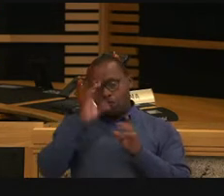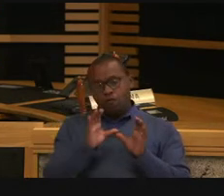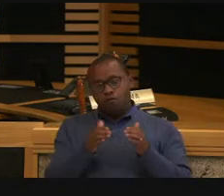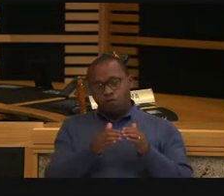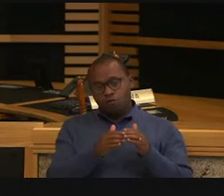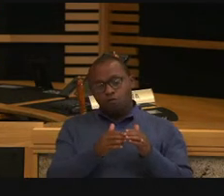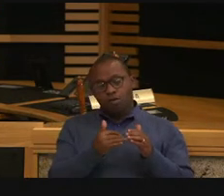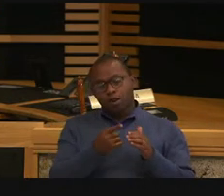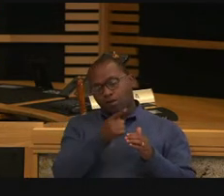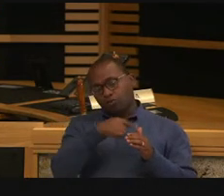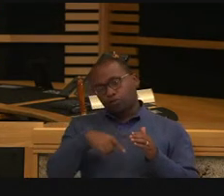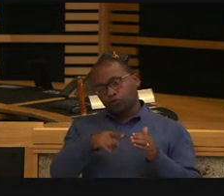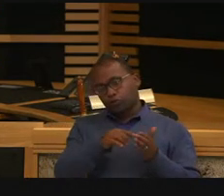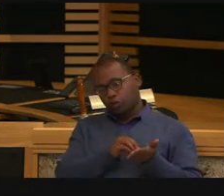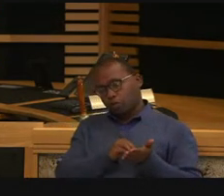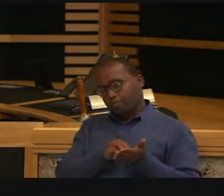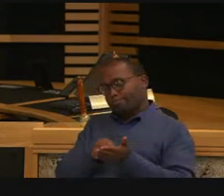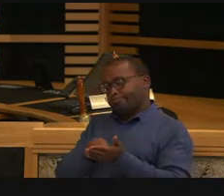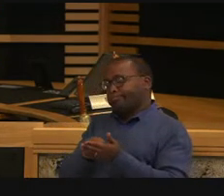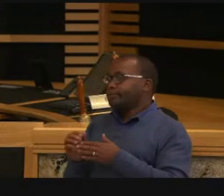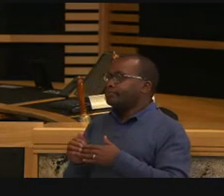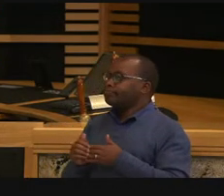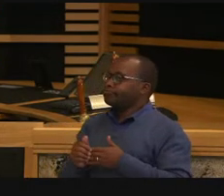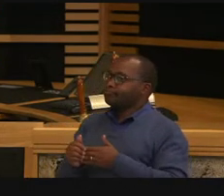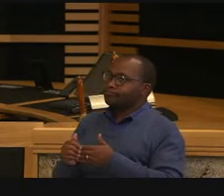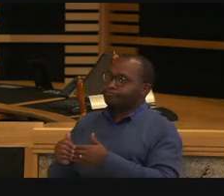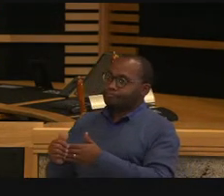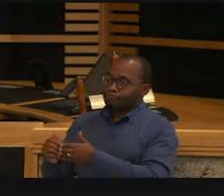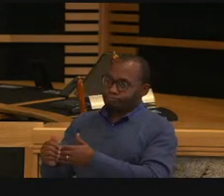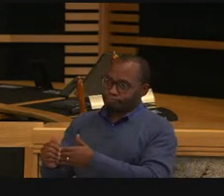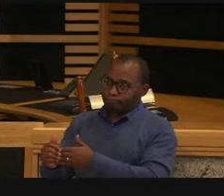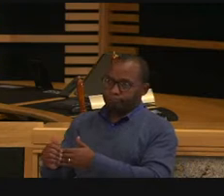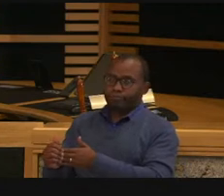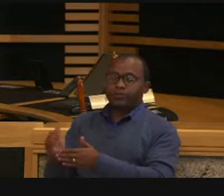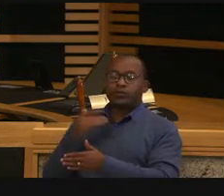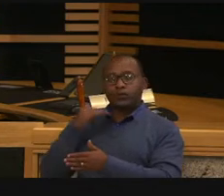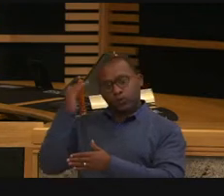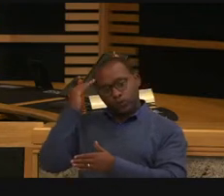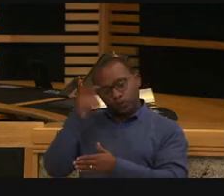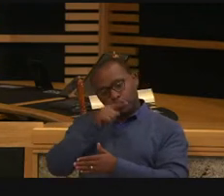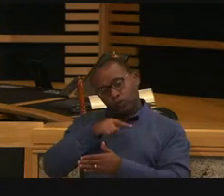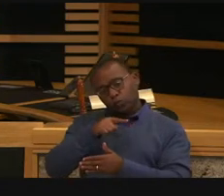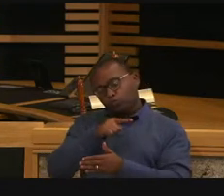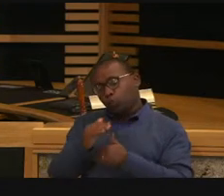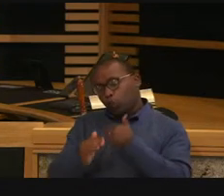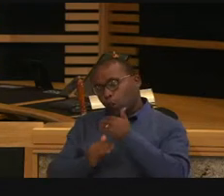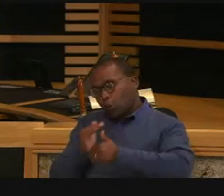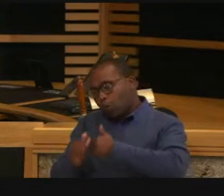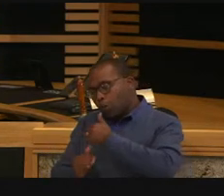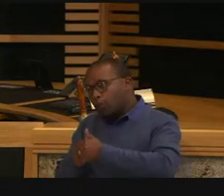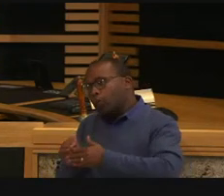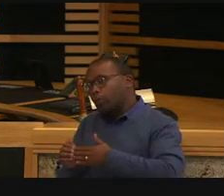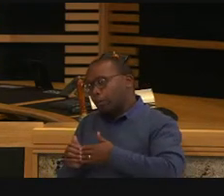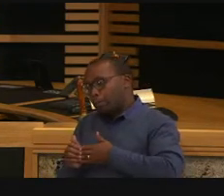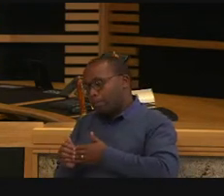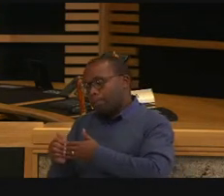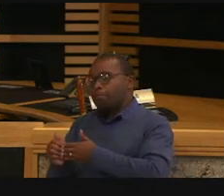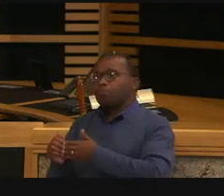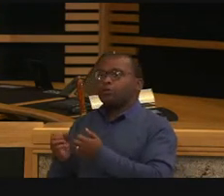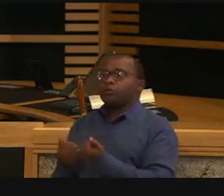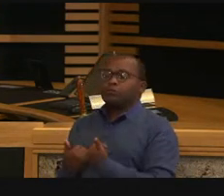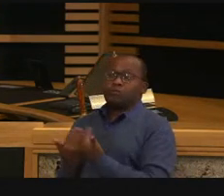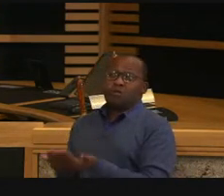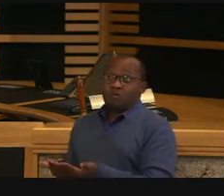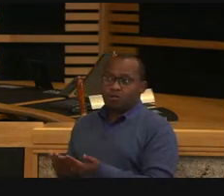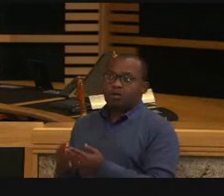they have given to us and continue to provide to all of us in the Department of Transport. In